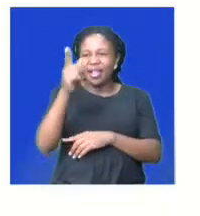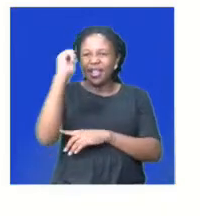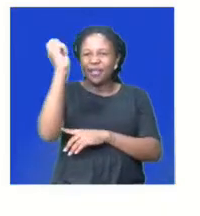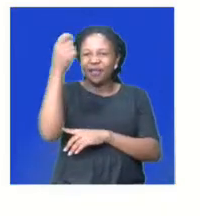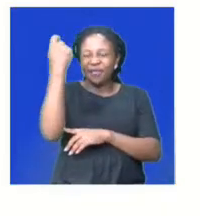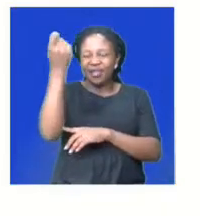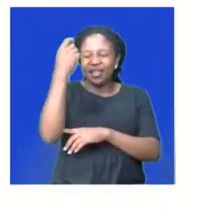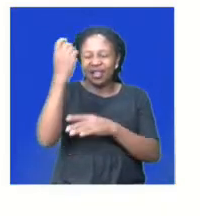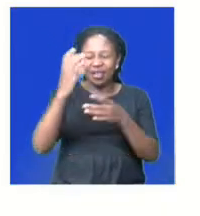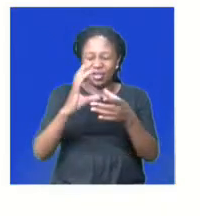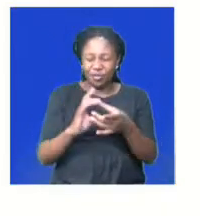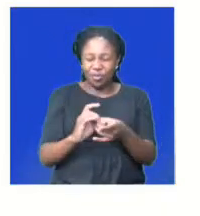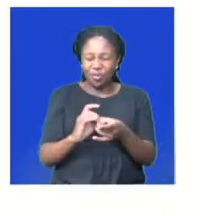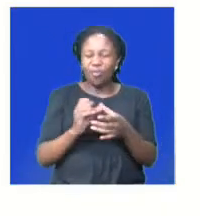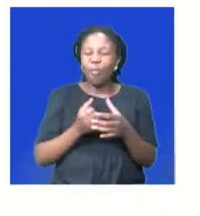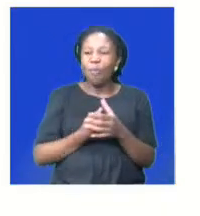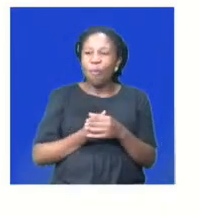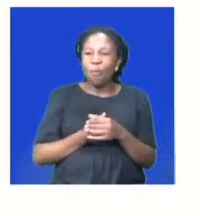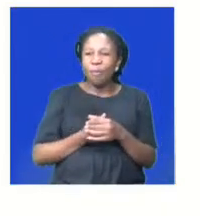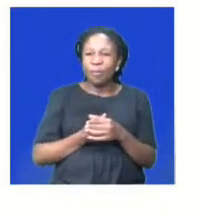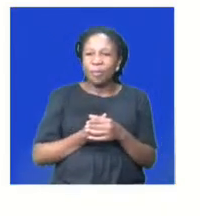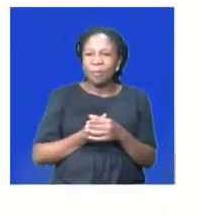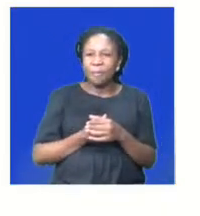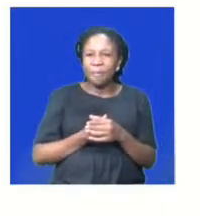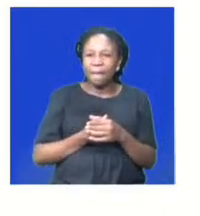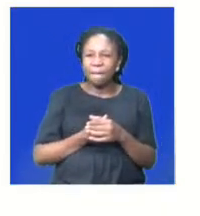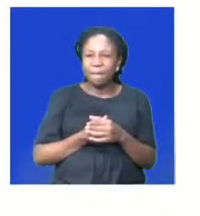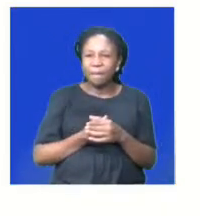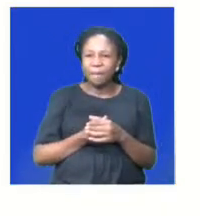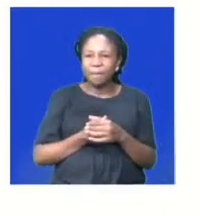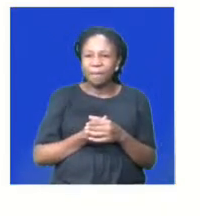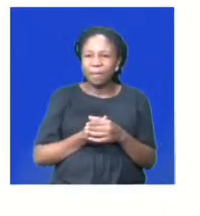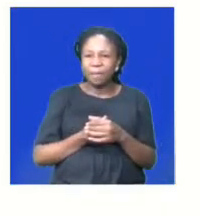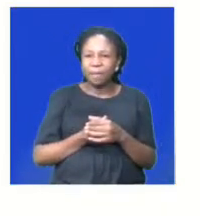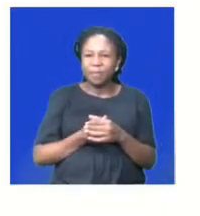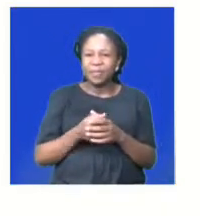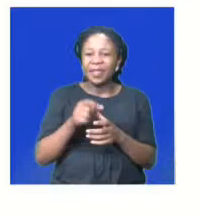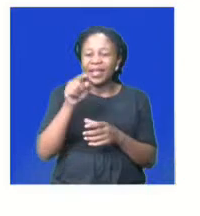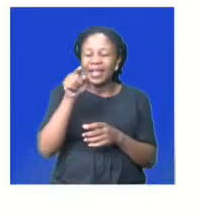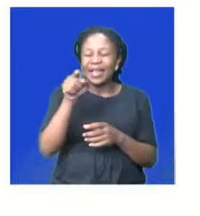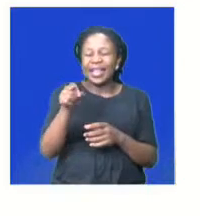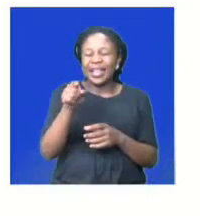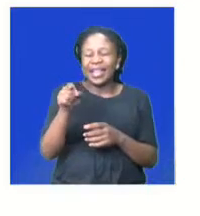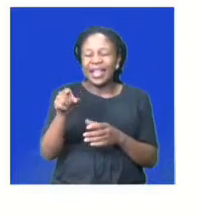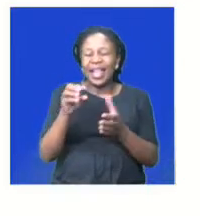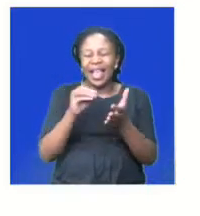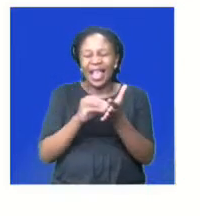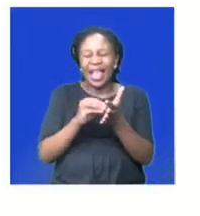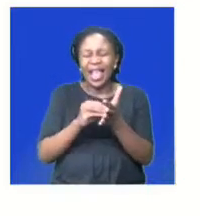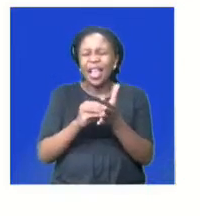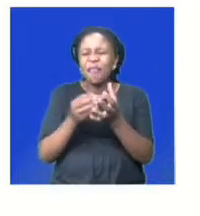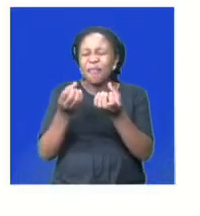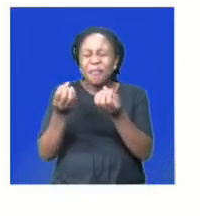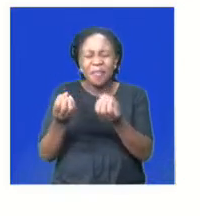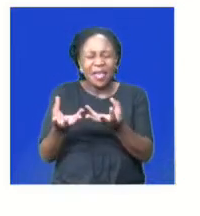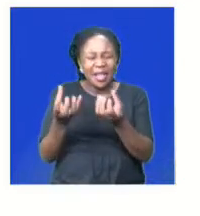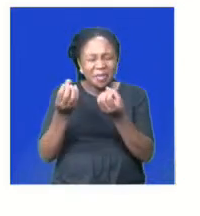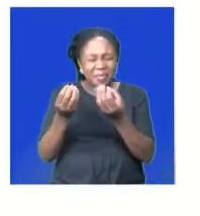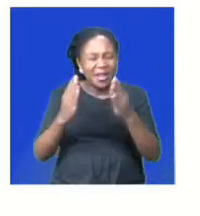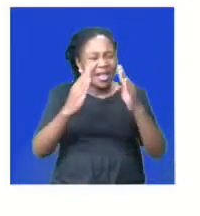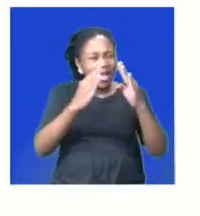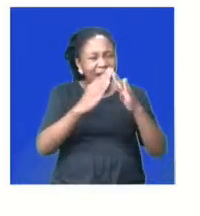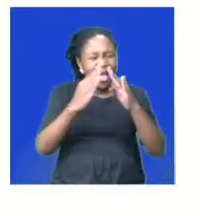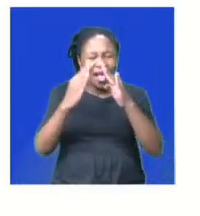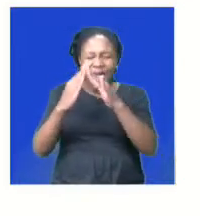angels, usually a village home has many houses, as we have seen.